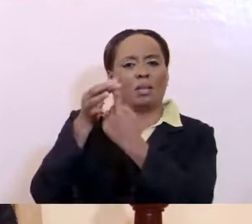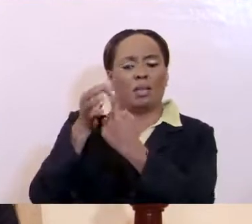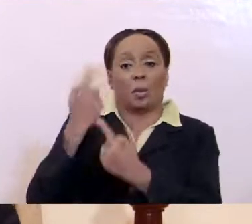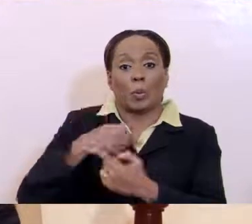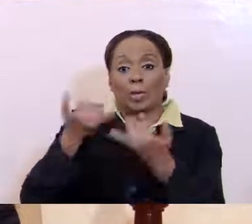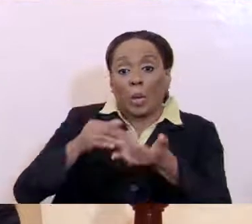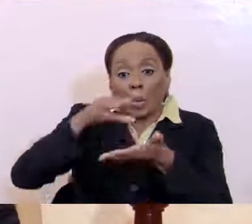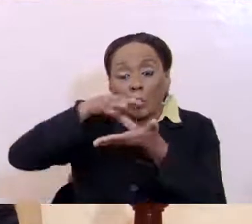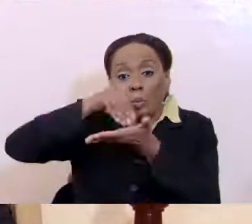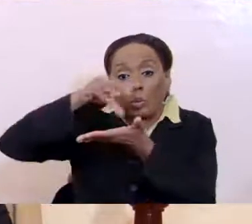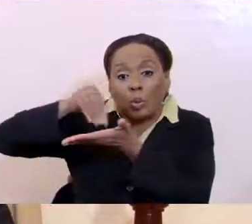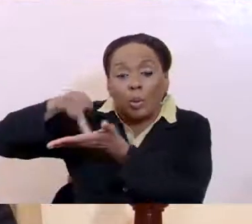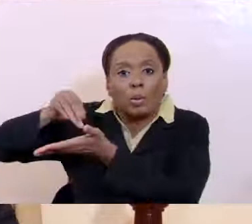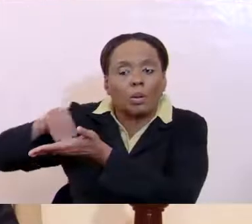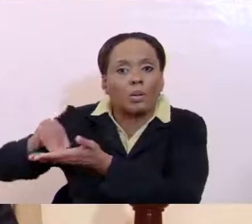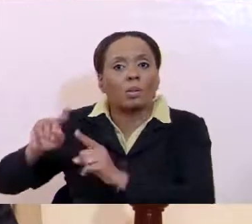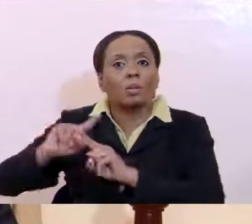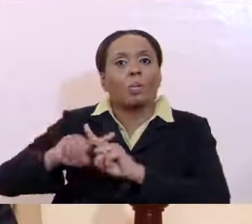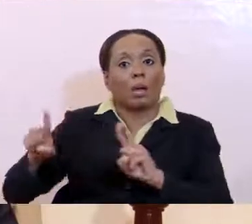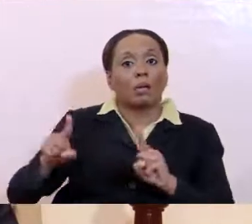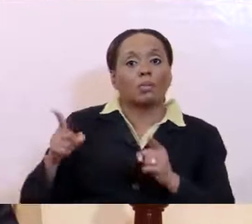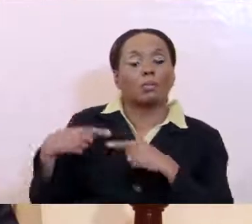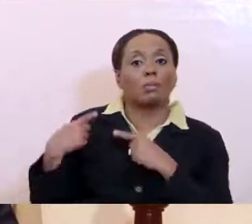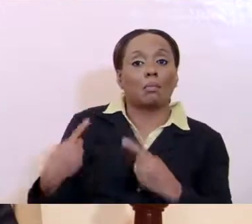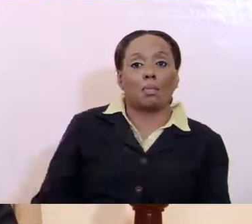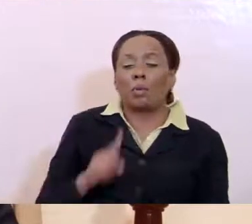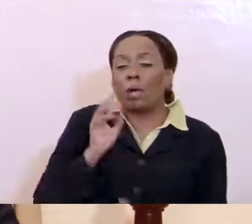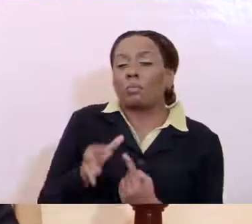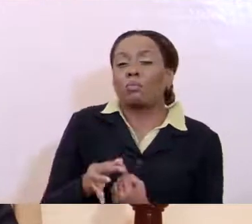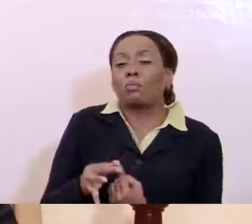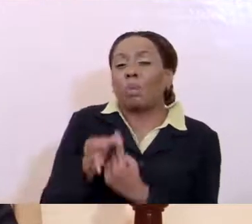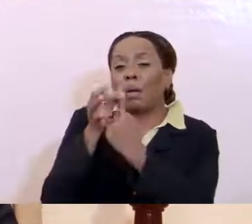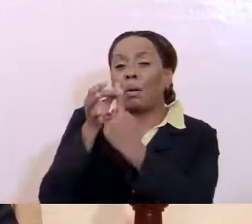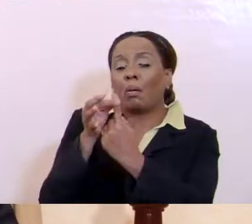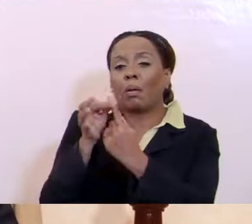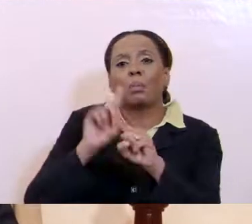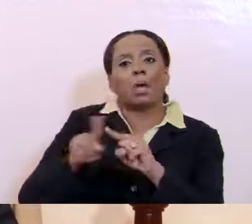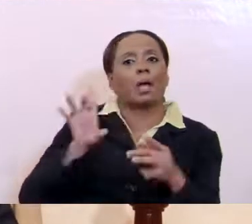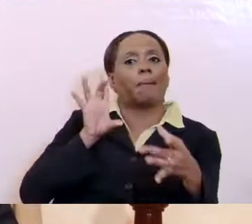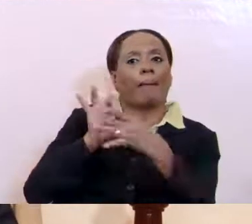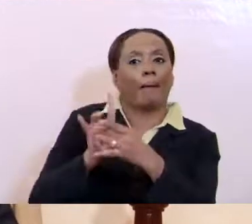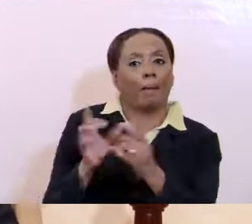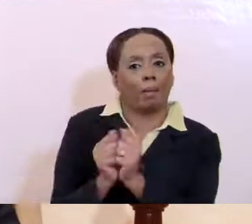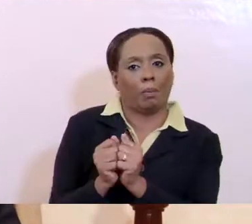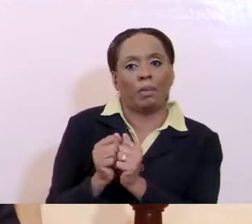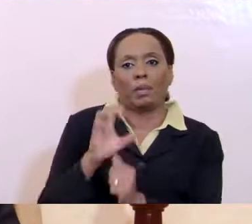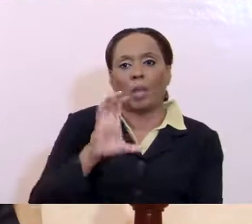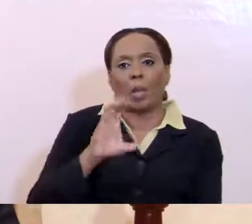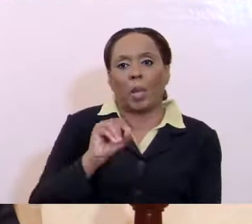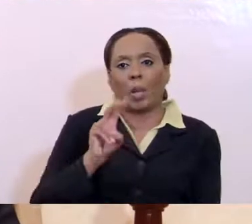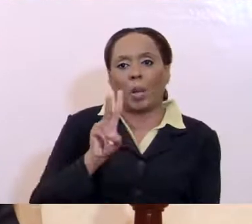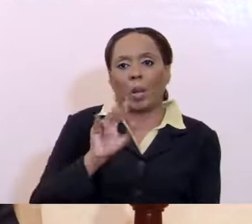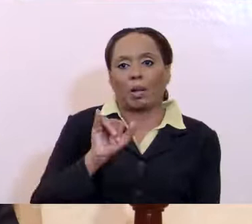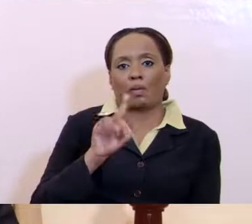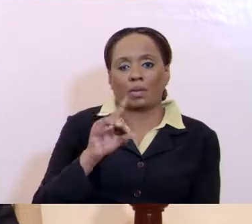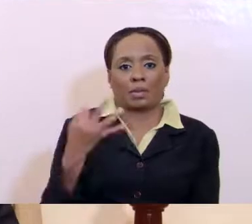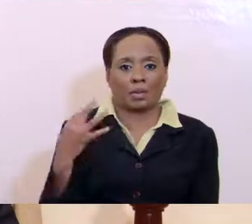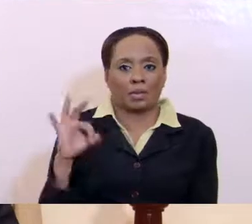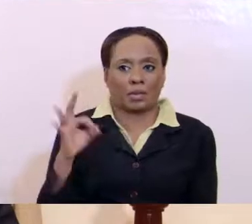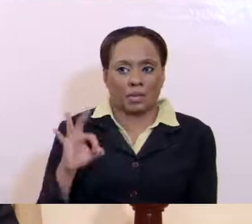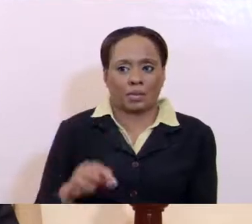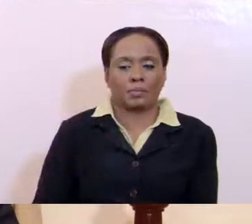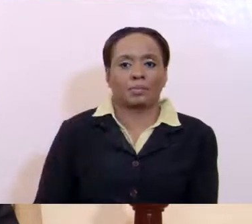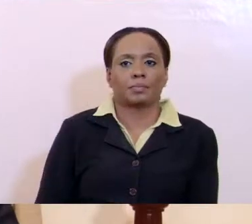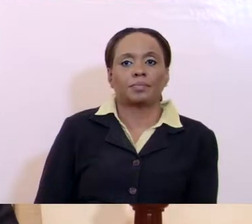it. But what we can tell you is that it is rare and it is associated with COVID-19 infection. Unfortunately, you're asking